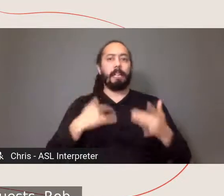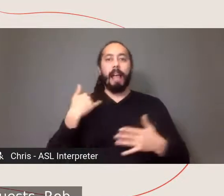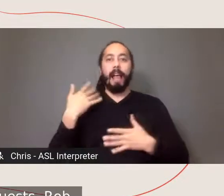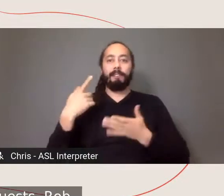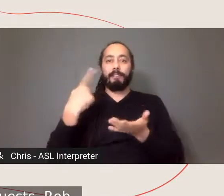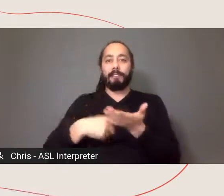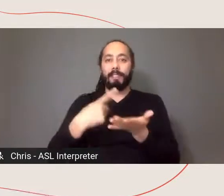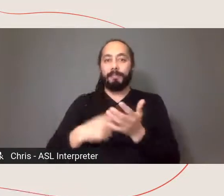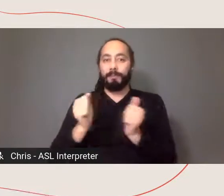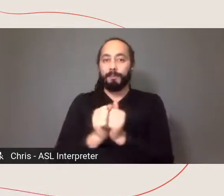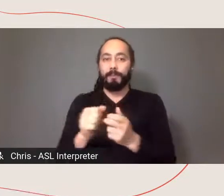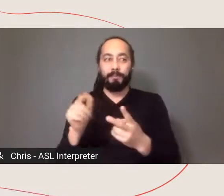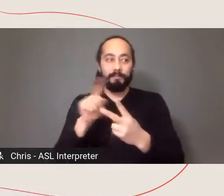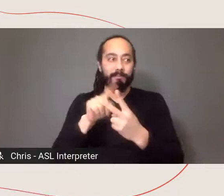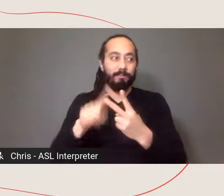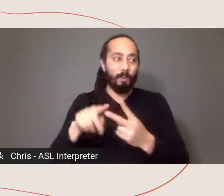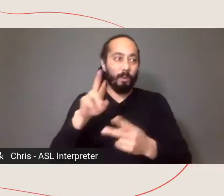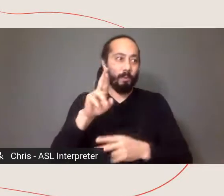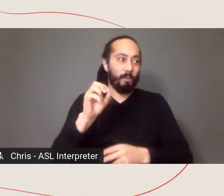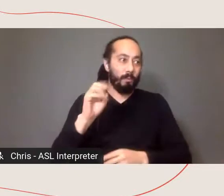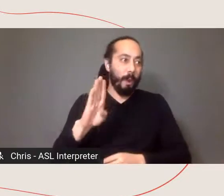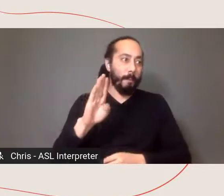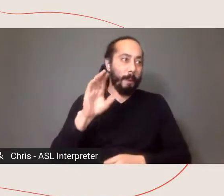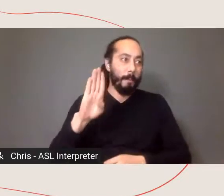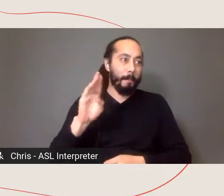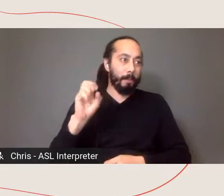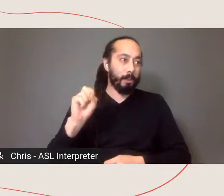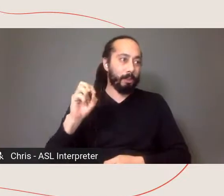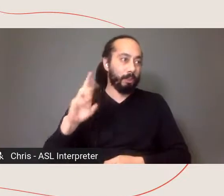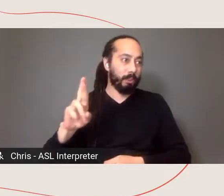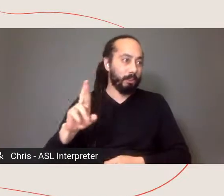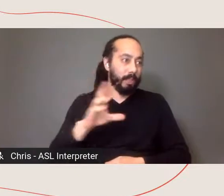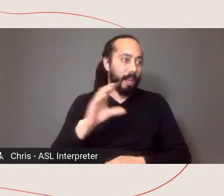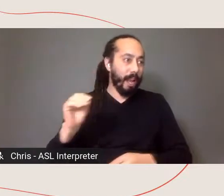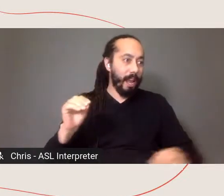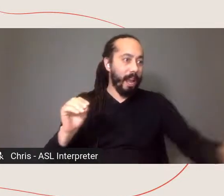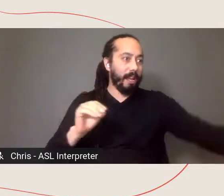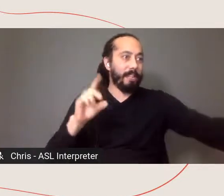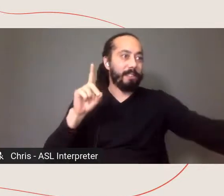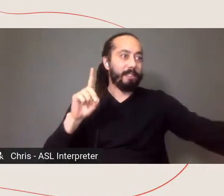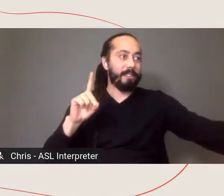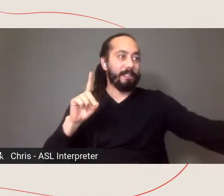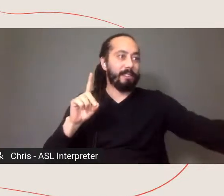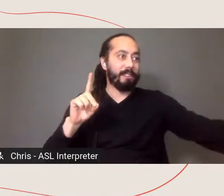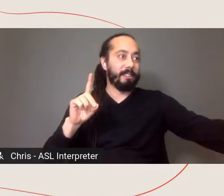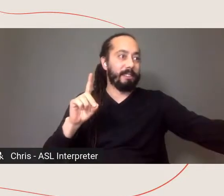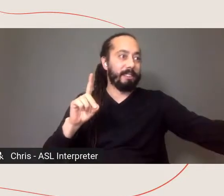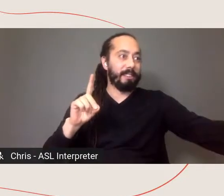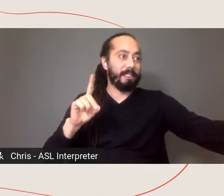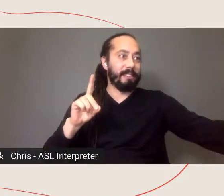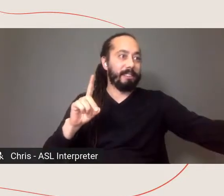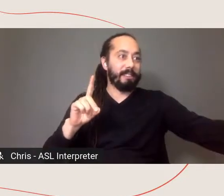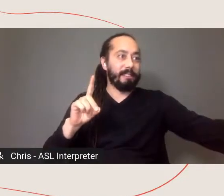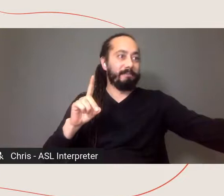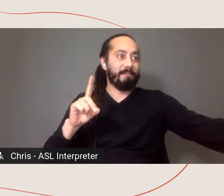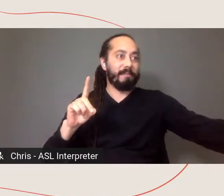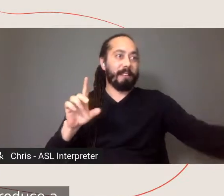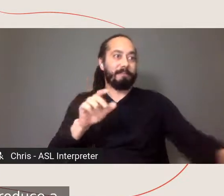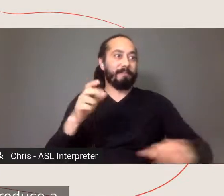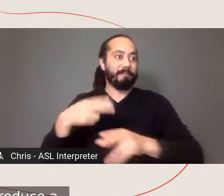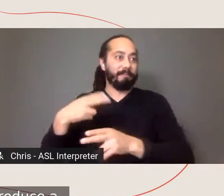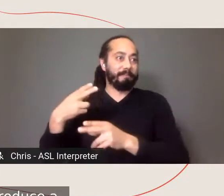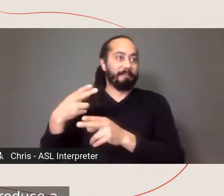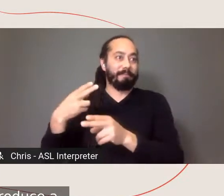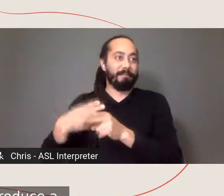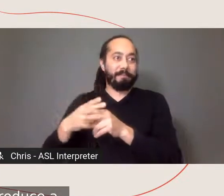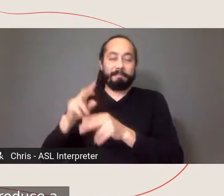and Daisuke Miao, whose participation was made possible with the support from the CBC. But before we bring our guests on, I'd like